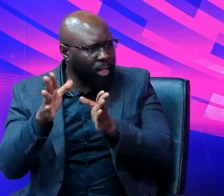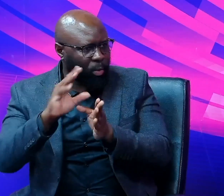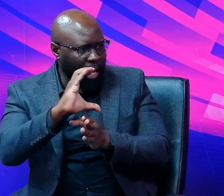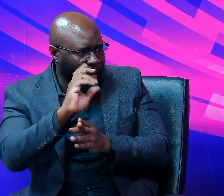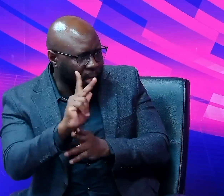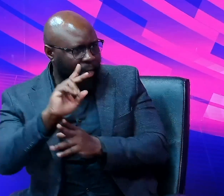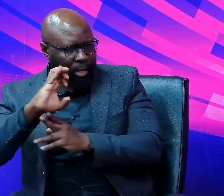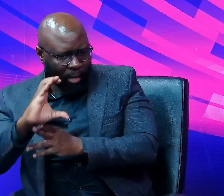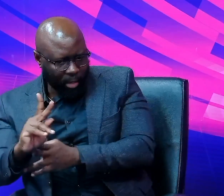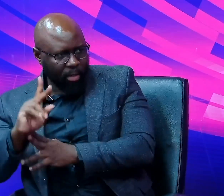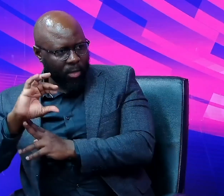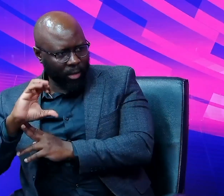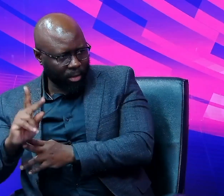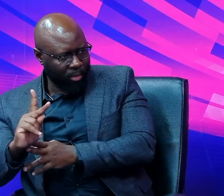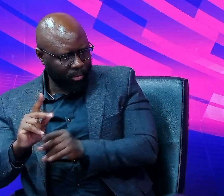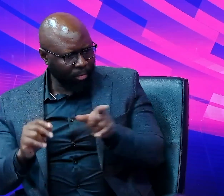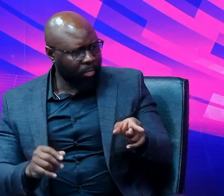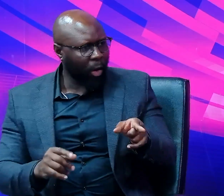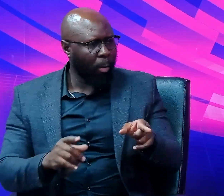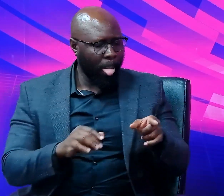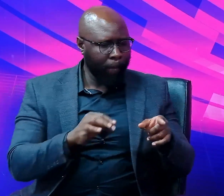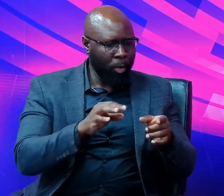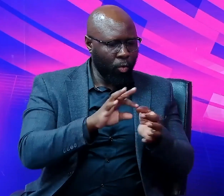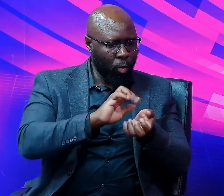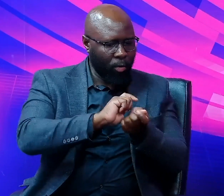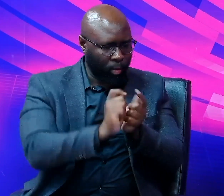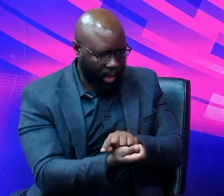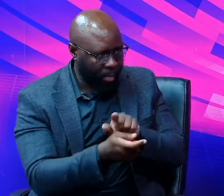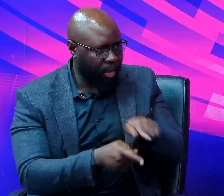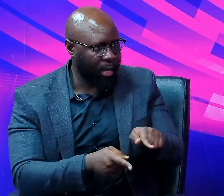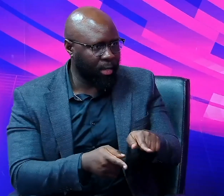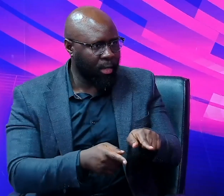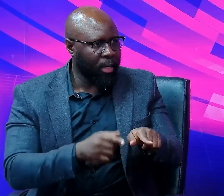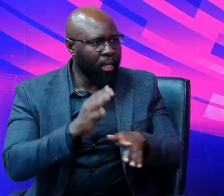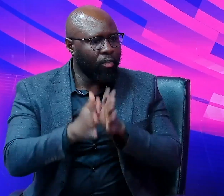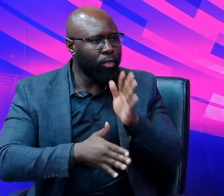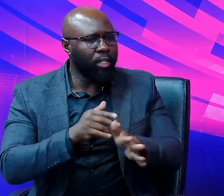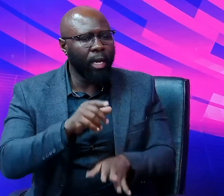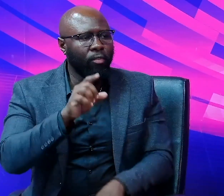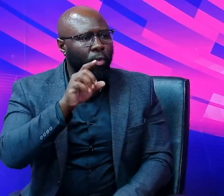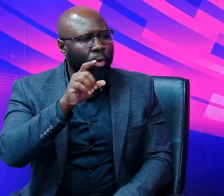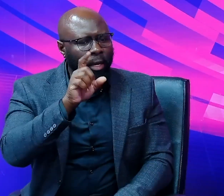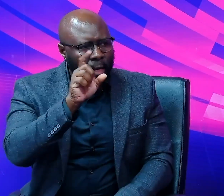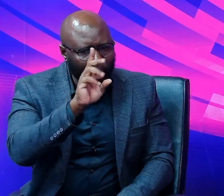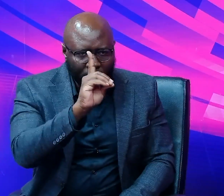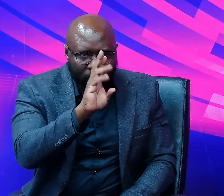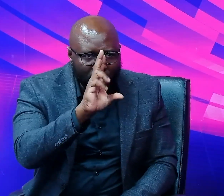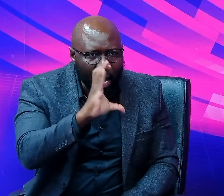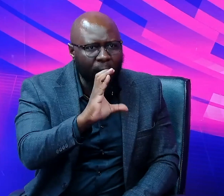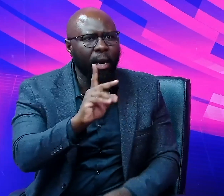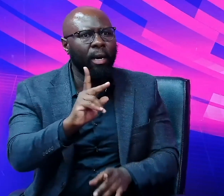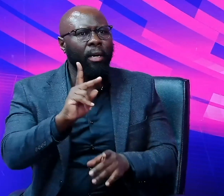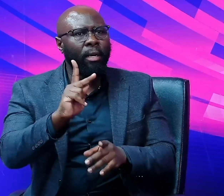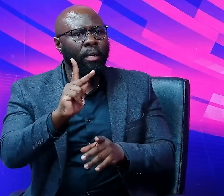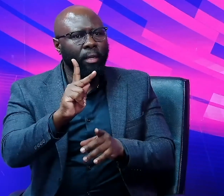jack. You see those words with k, and all that. So if you adapt that, like